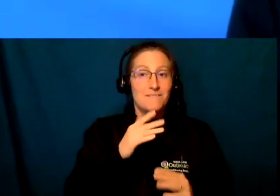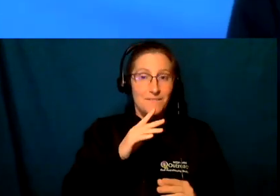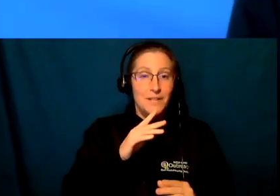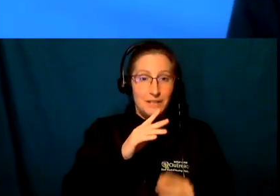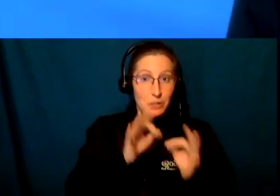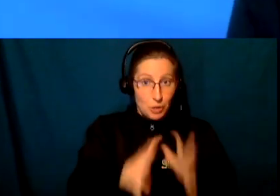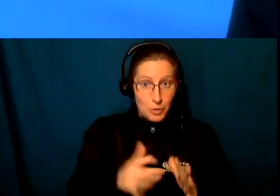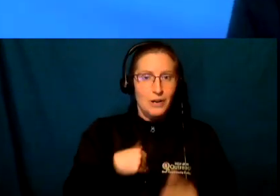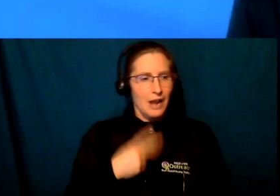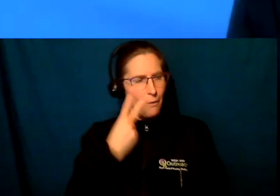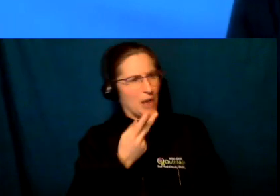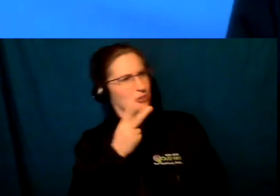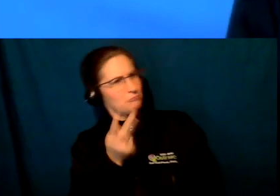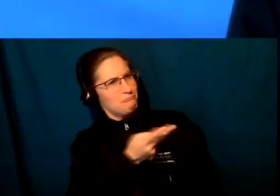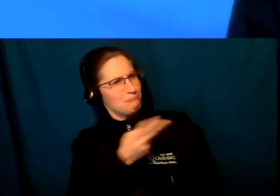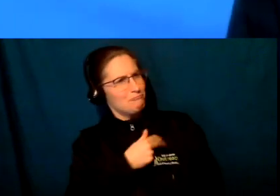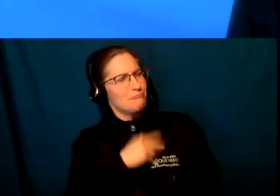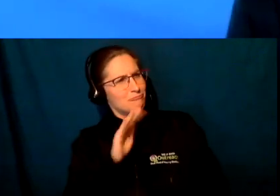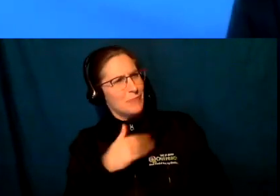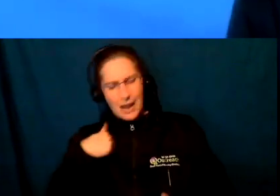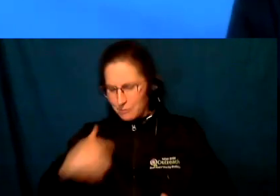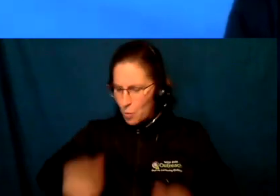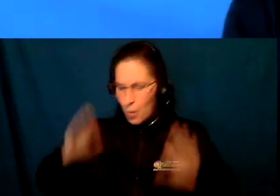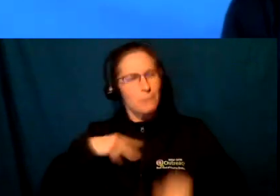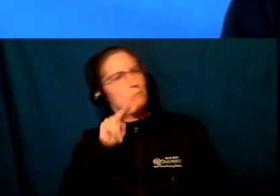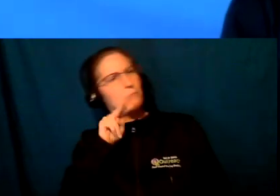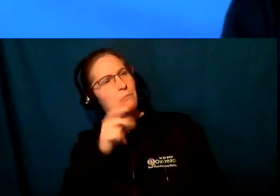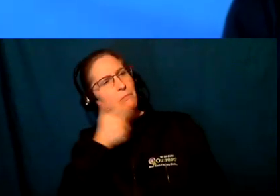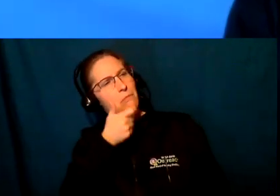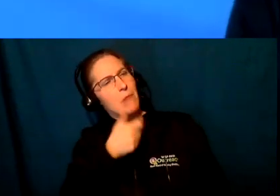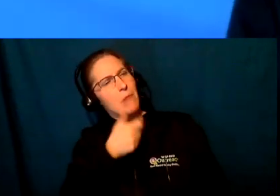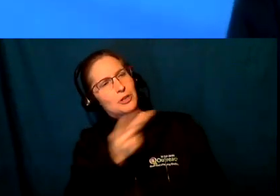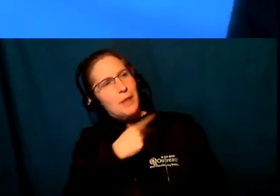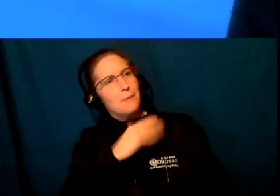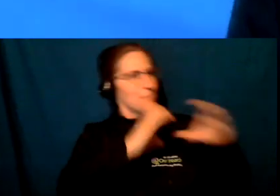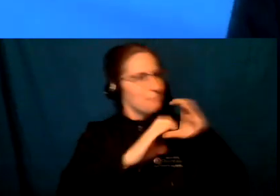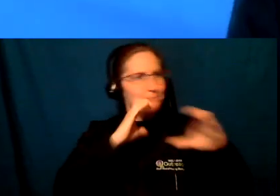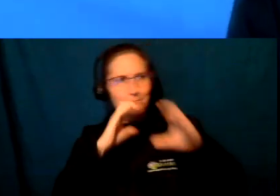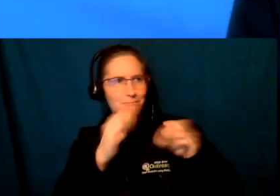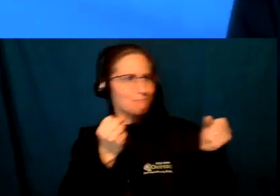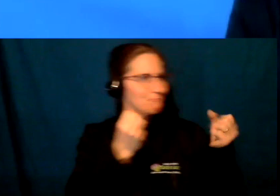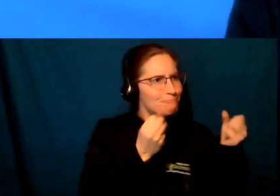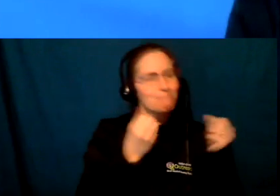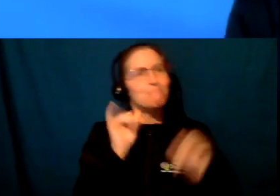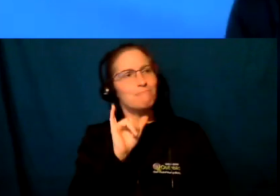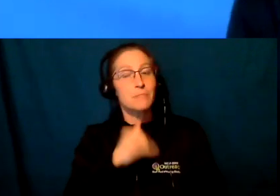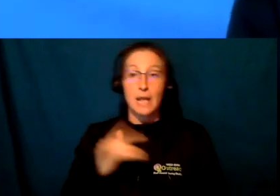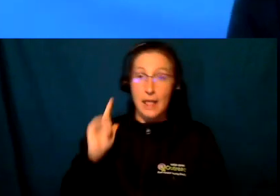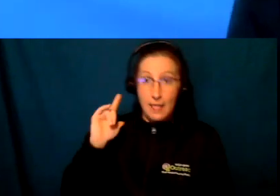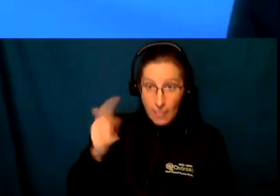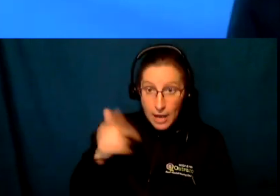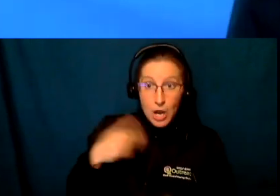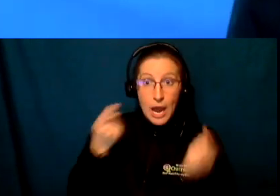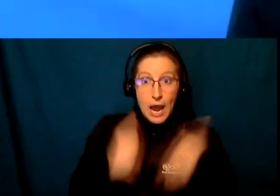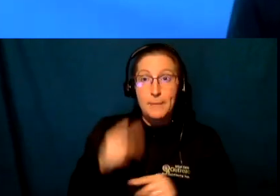language, and it really sparked an interest in me to want to learn more. And later on in high school, I had the opportunity to